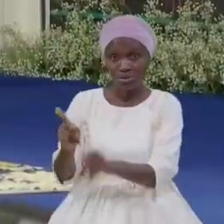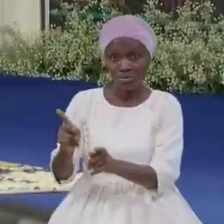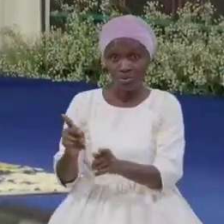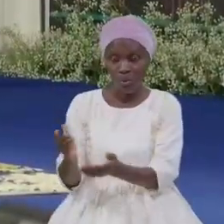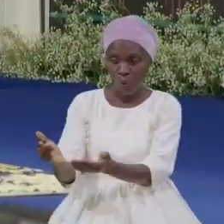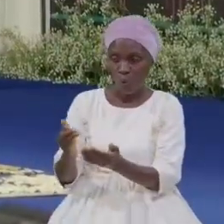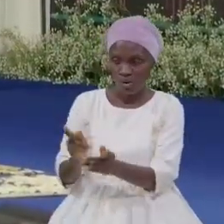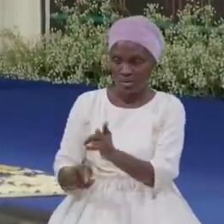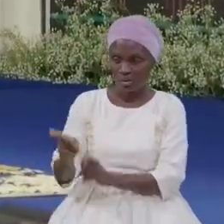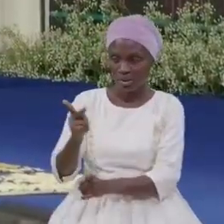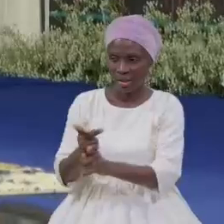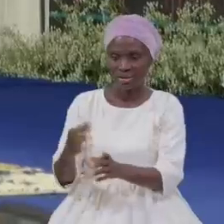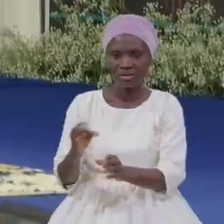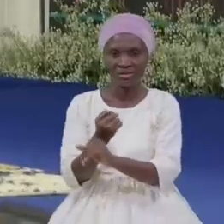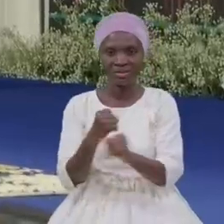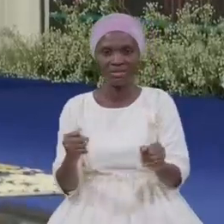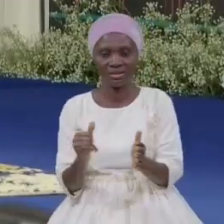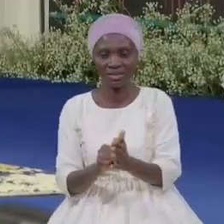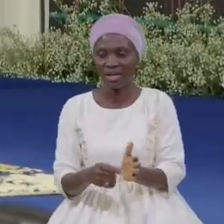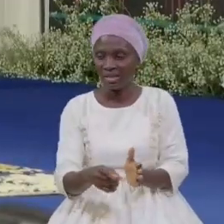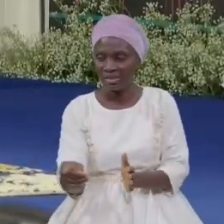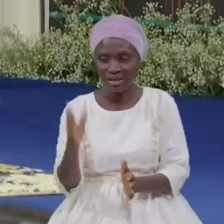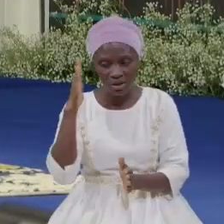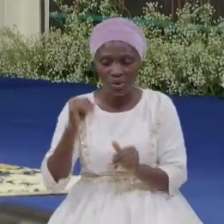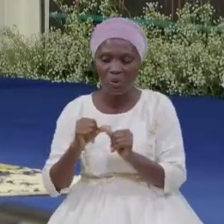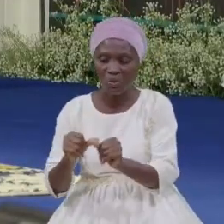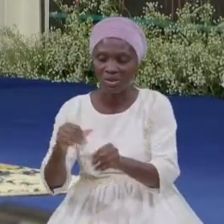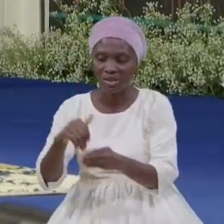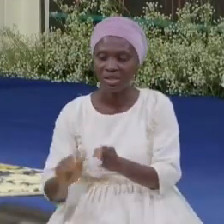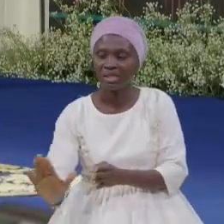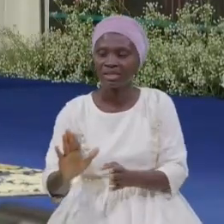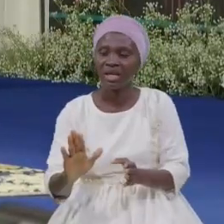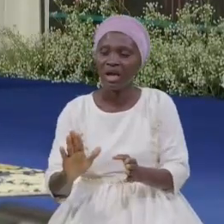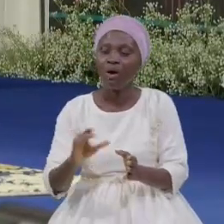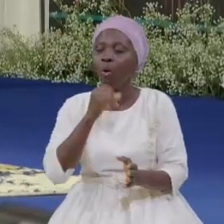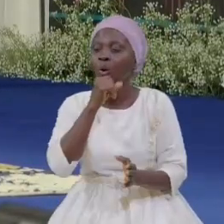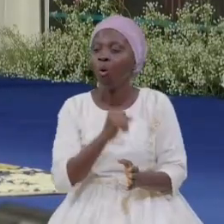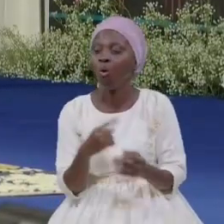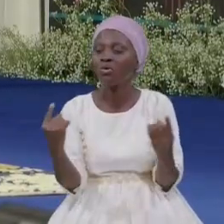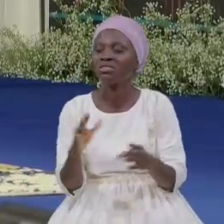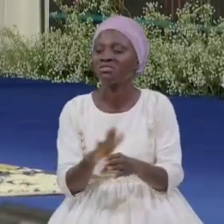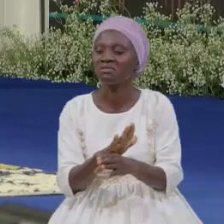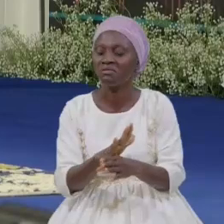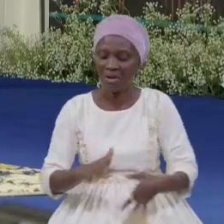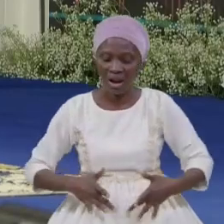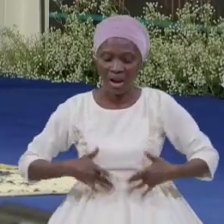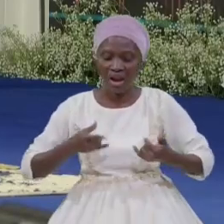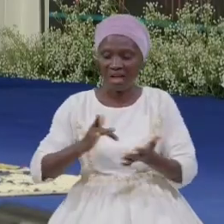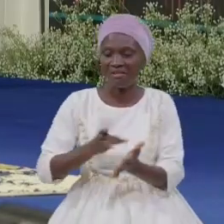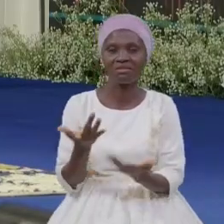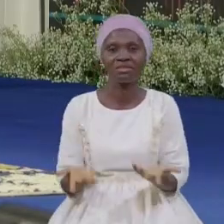salvation that they continue in their old lifestyle that doesn't even match the Old Testament